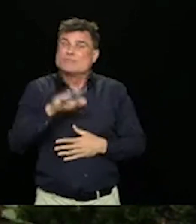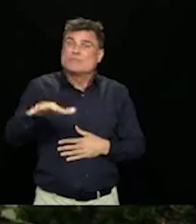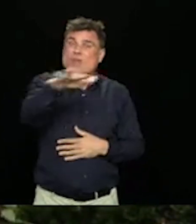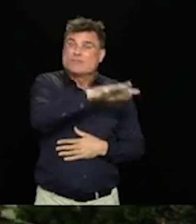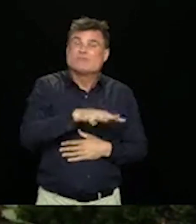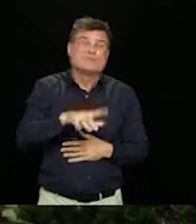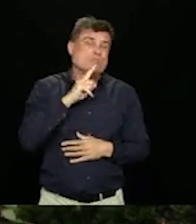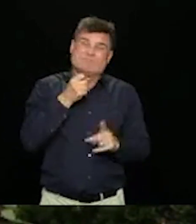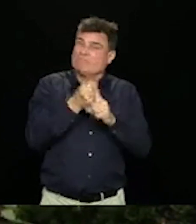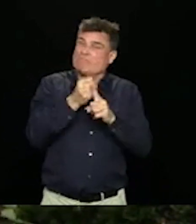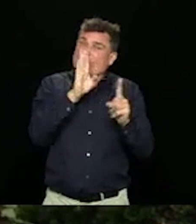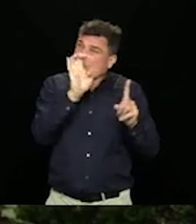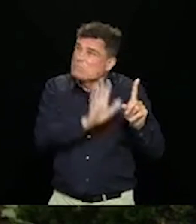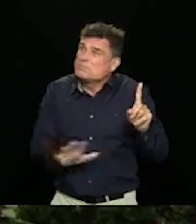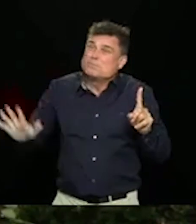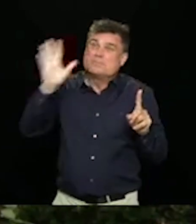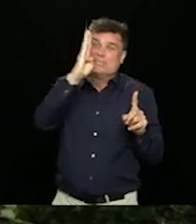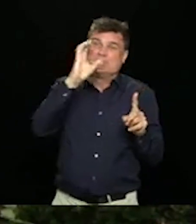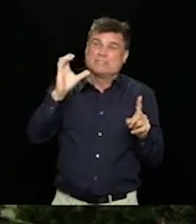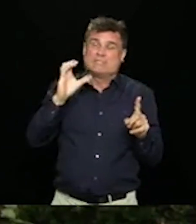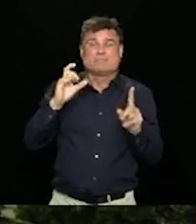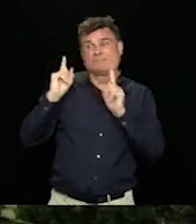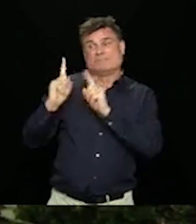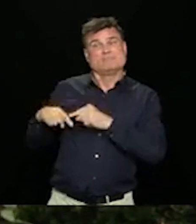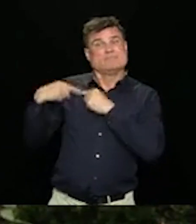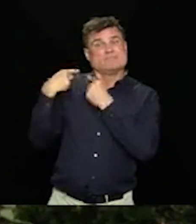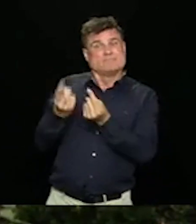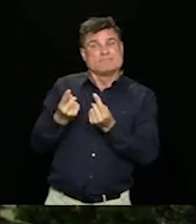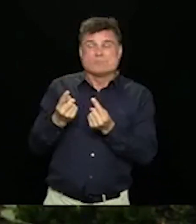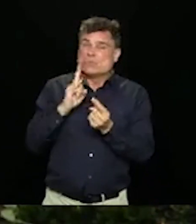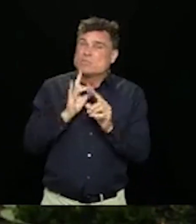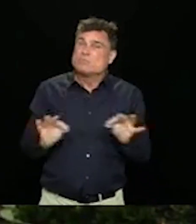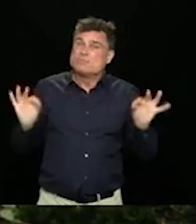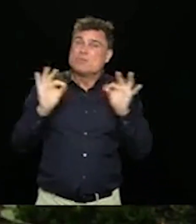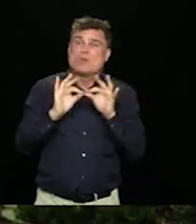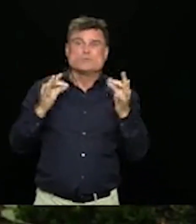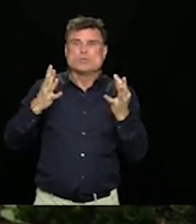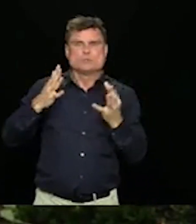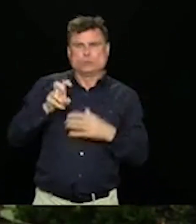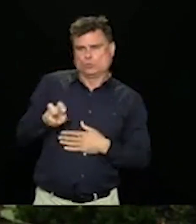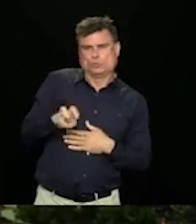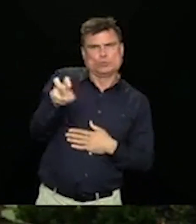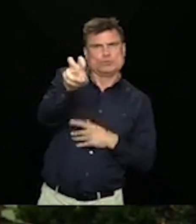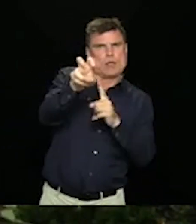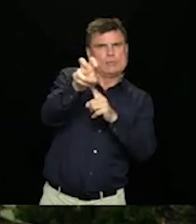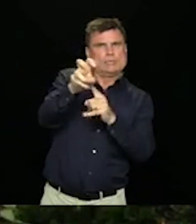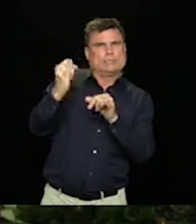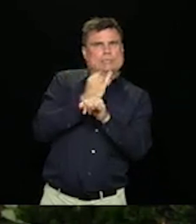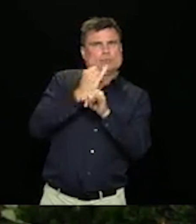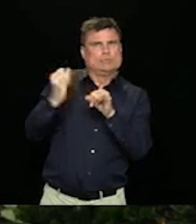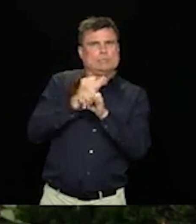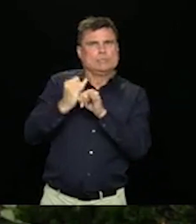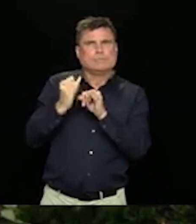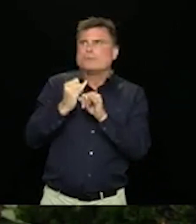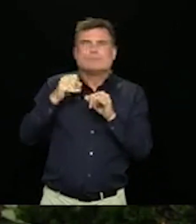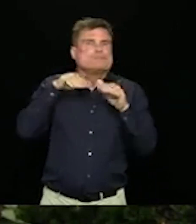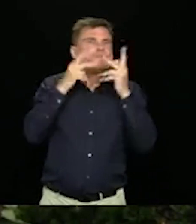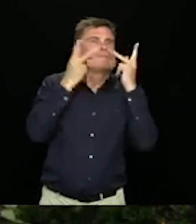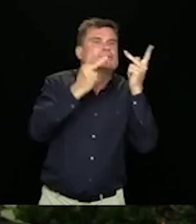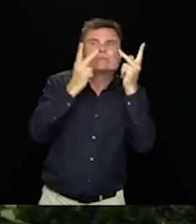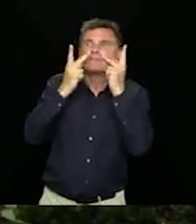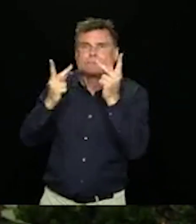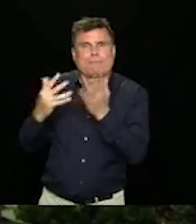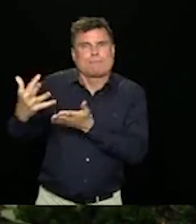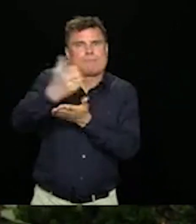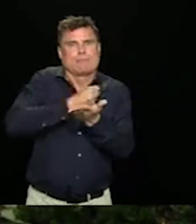on the South Island, but indeed right across British Columbia. So the closing of borders, the restriction of international travel until